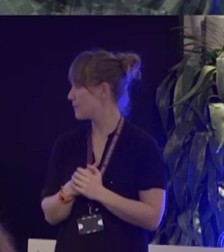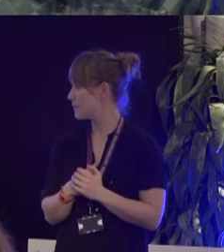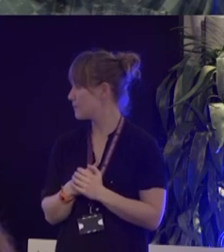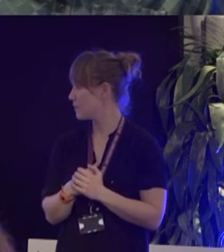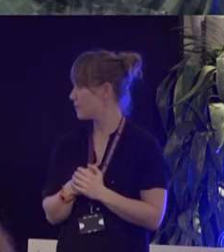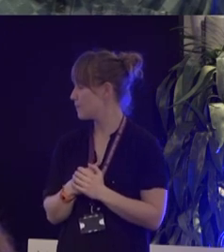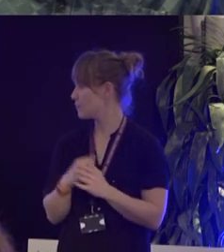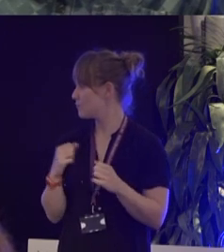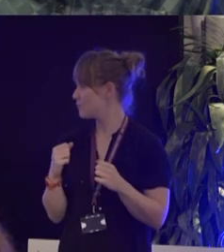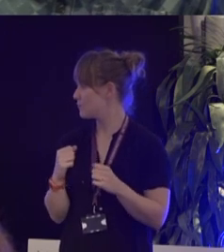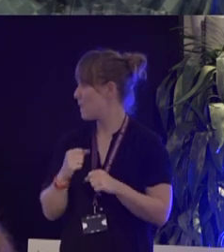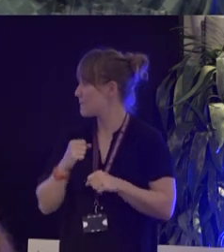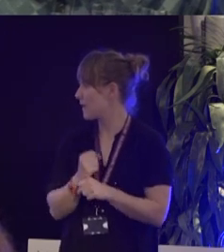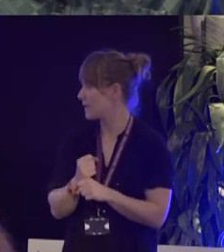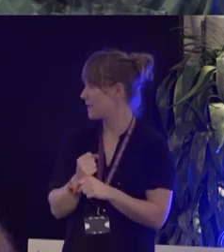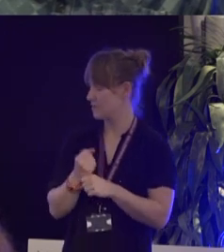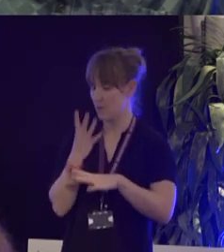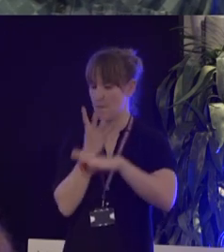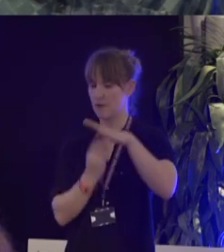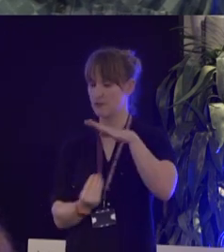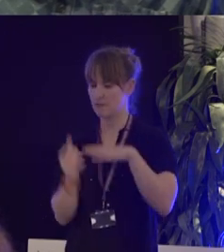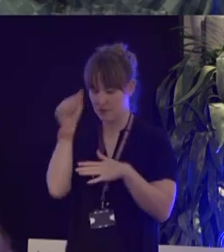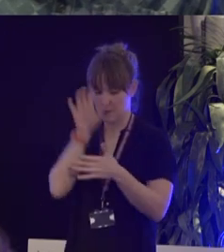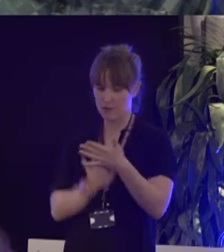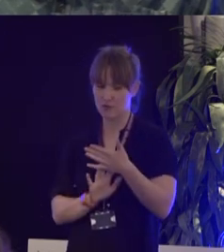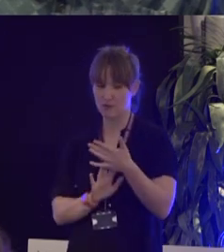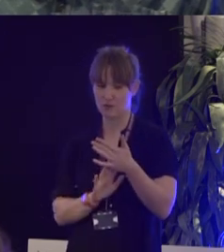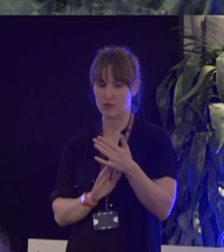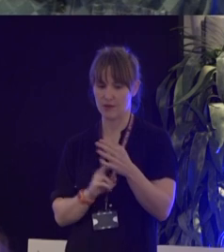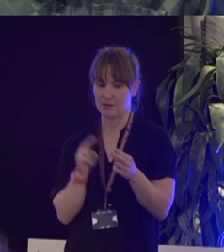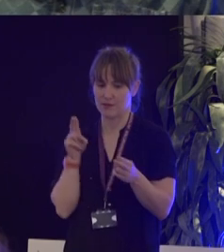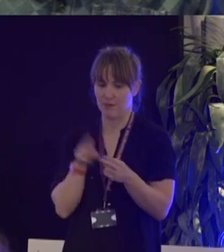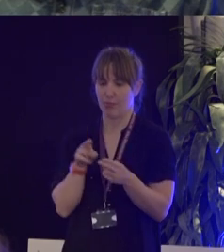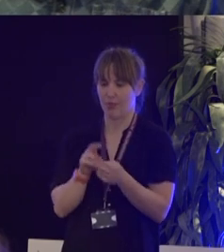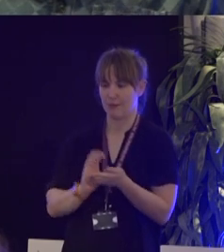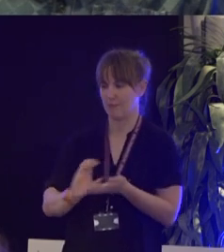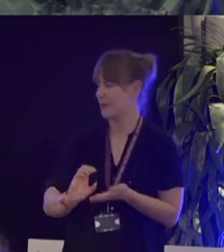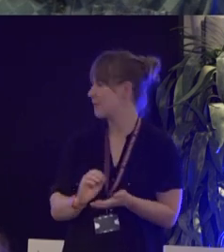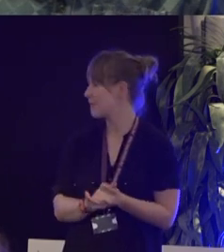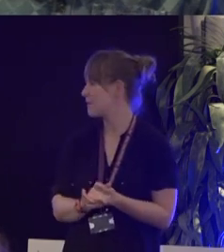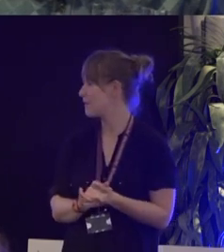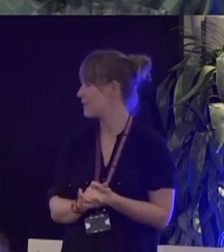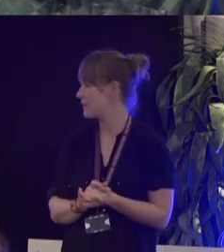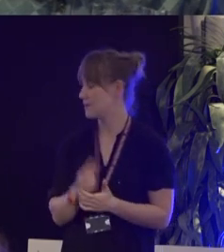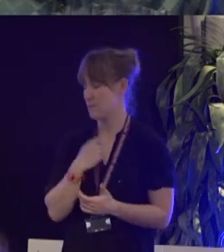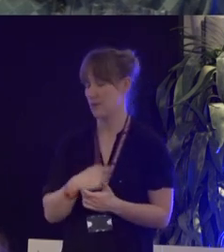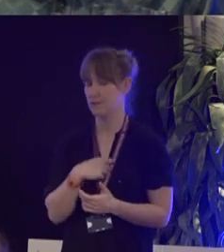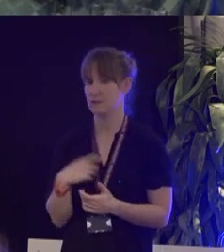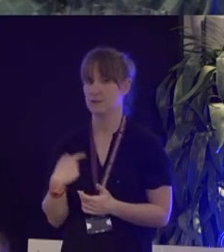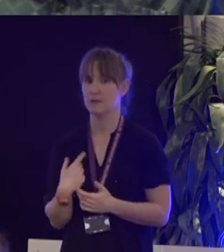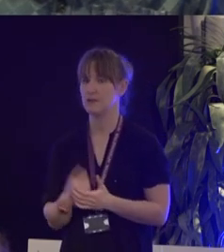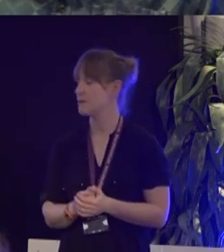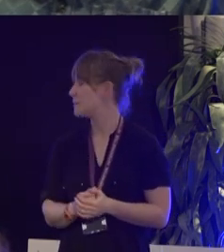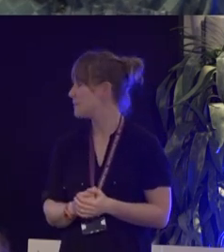and sort of creating immersive experiences on very low budgets in person.